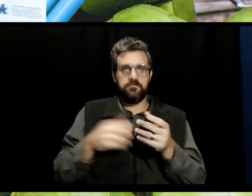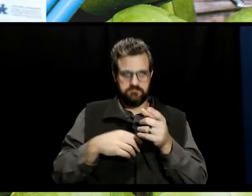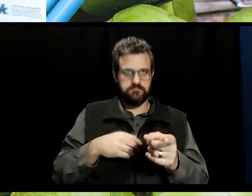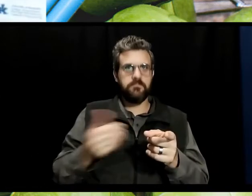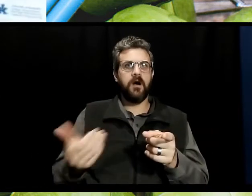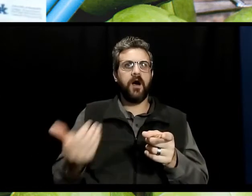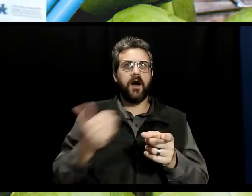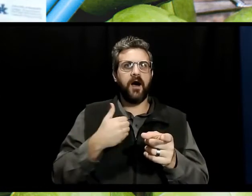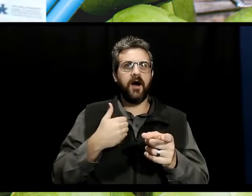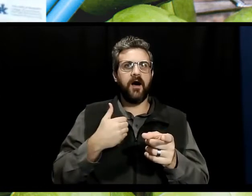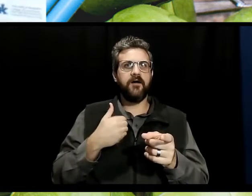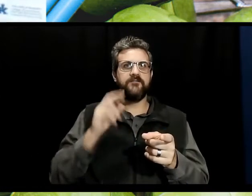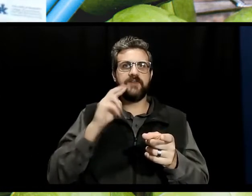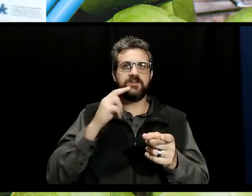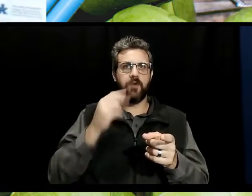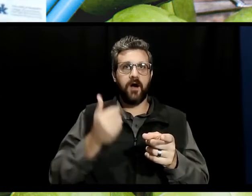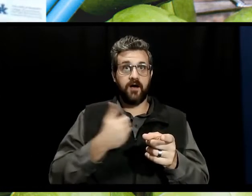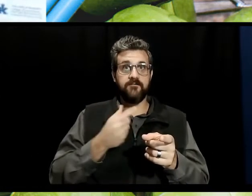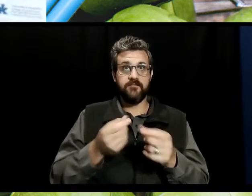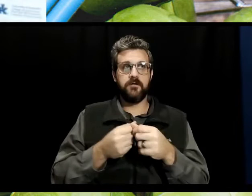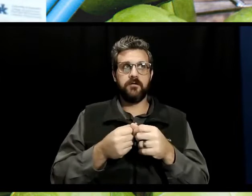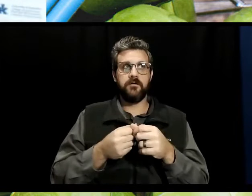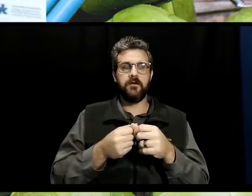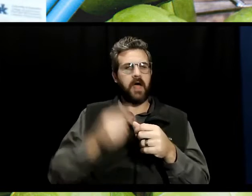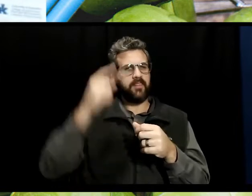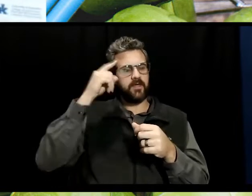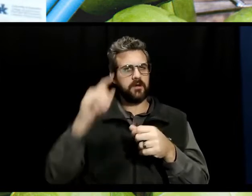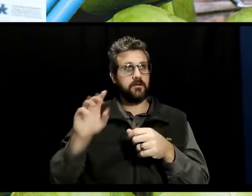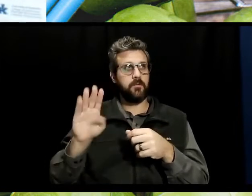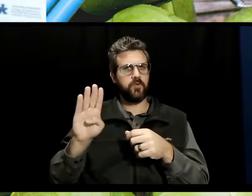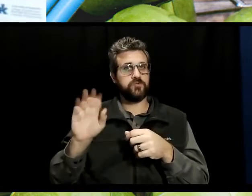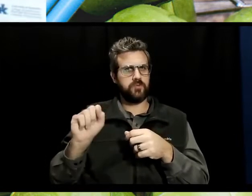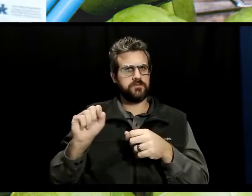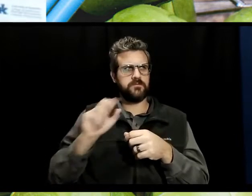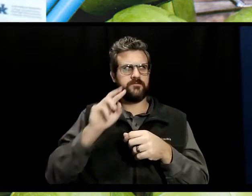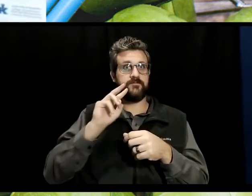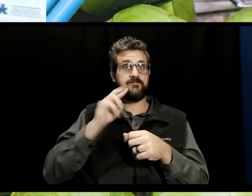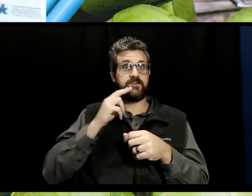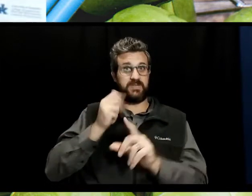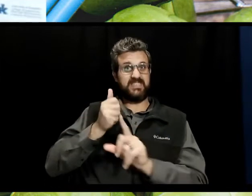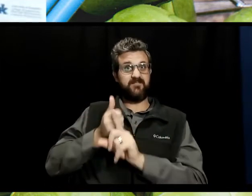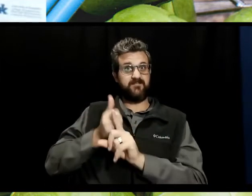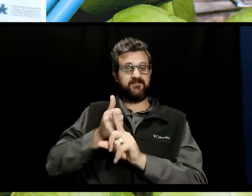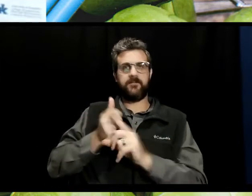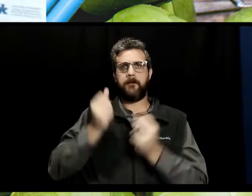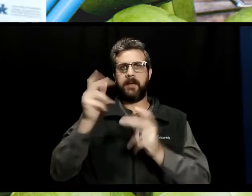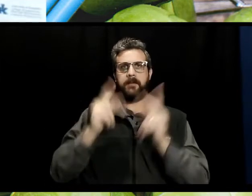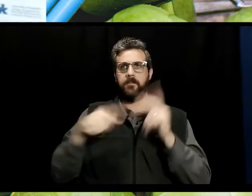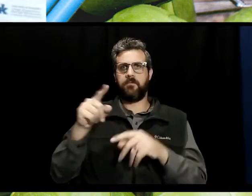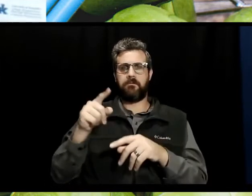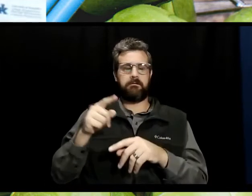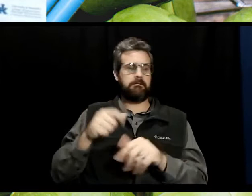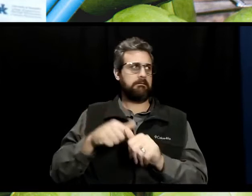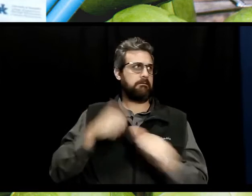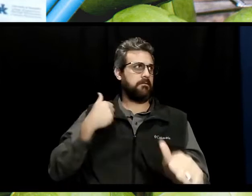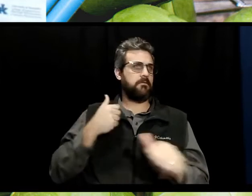have a vegetable. Now, I think Brussels sprouts are a vegetable that a lot of people stray away from, but